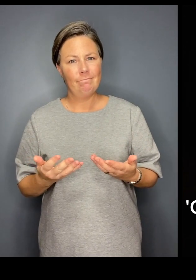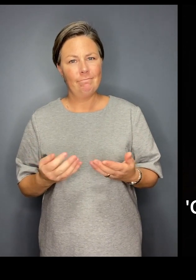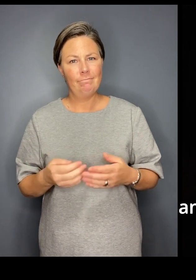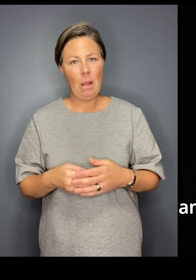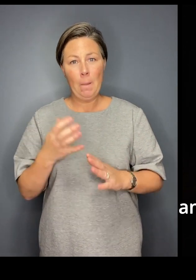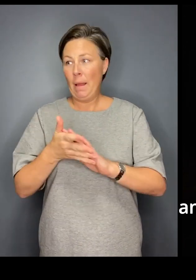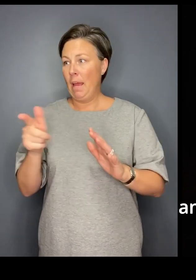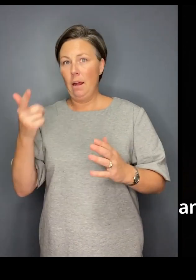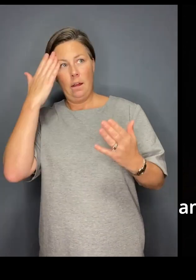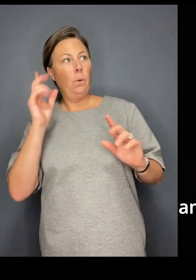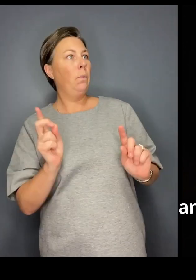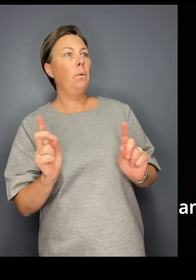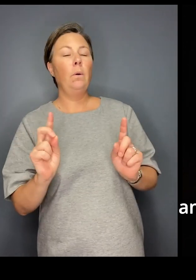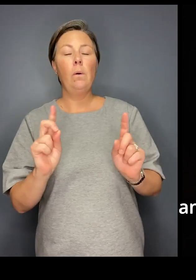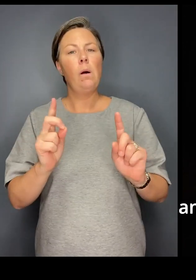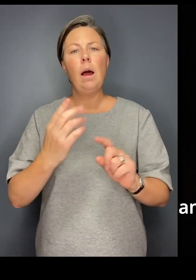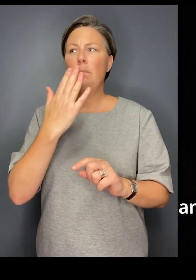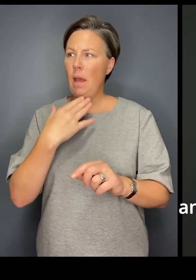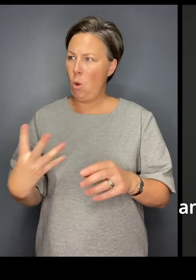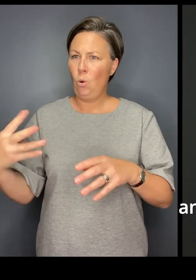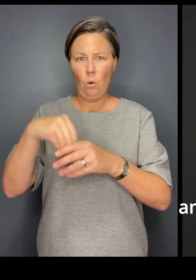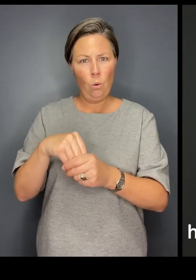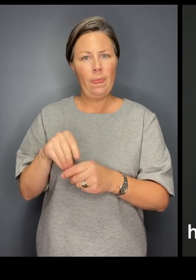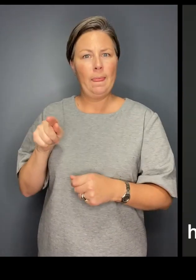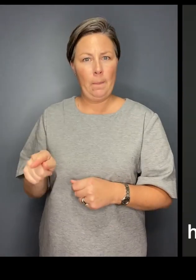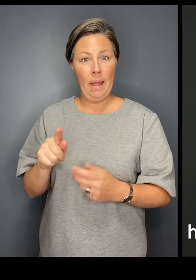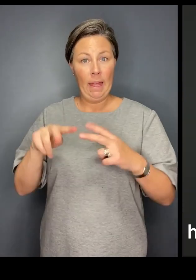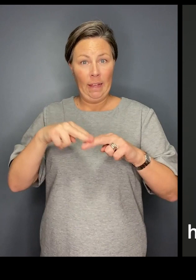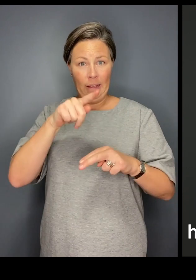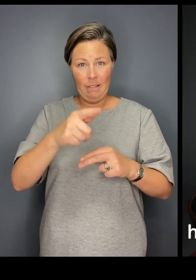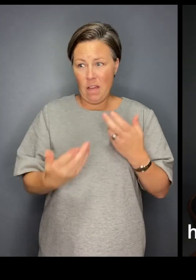loop and they don't know what's going on in the project. And